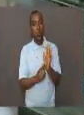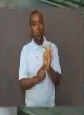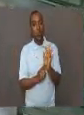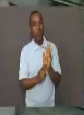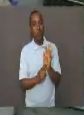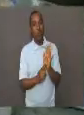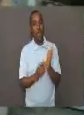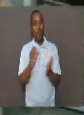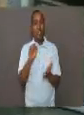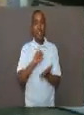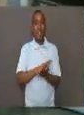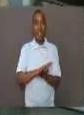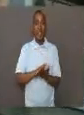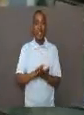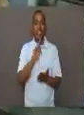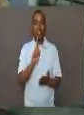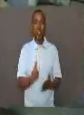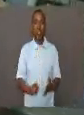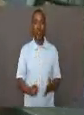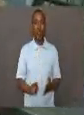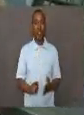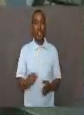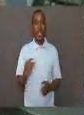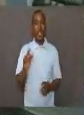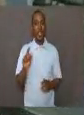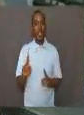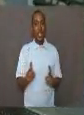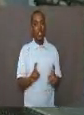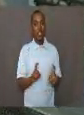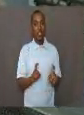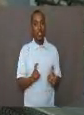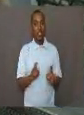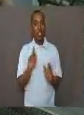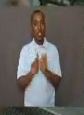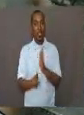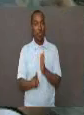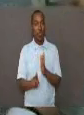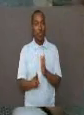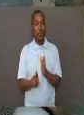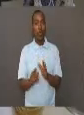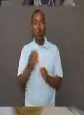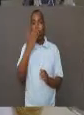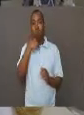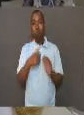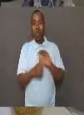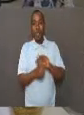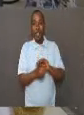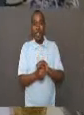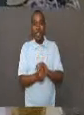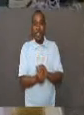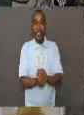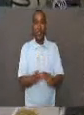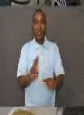Scientists grow microorganisms in an incubated environment, which is an